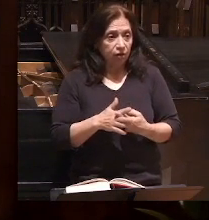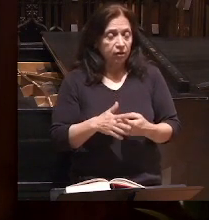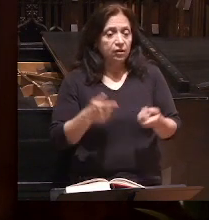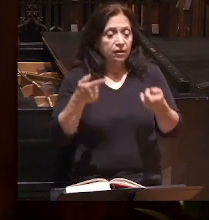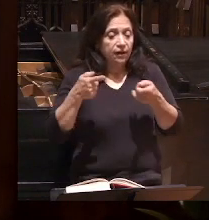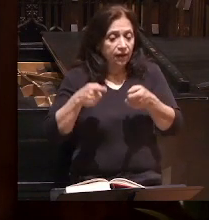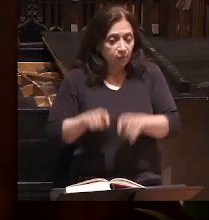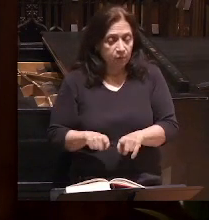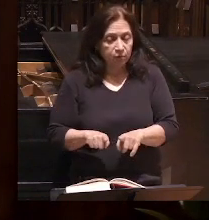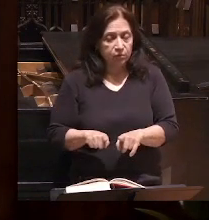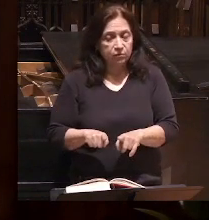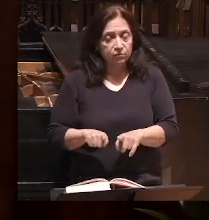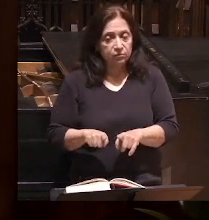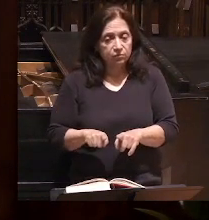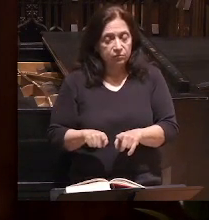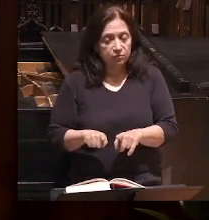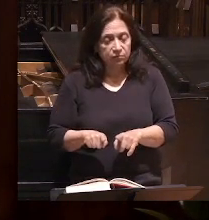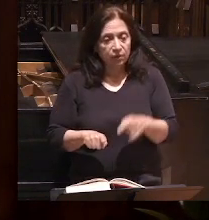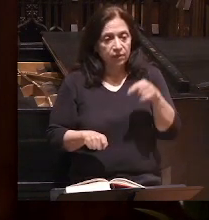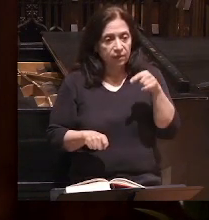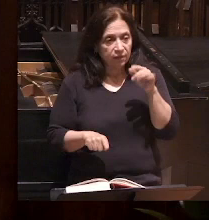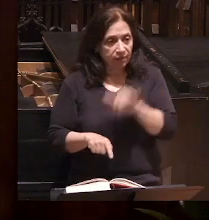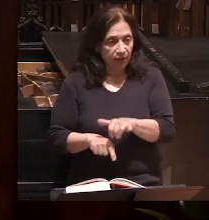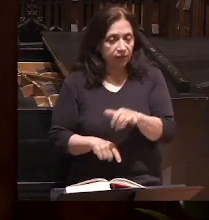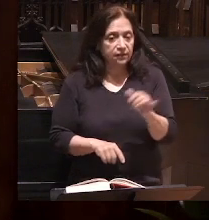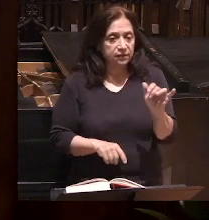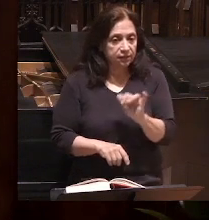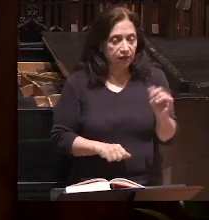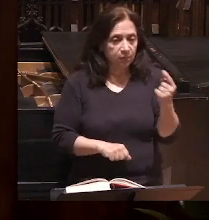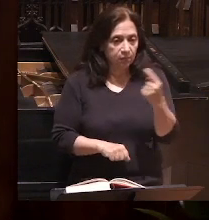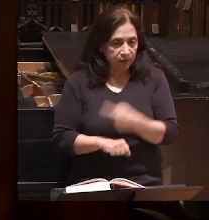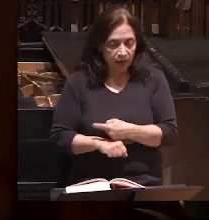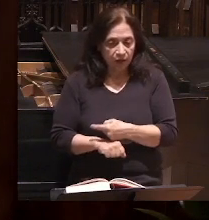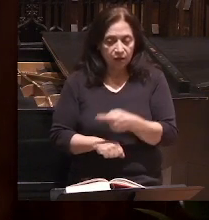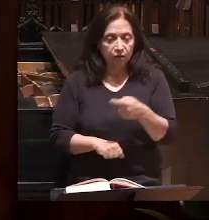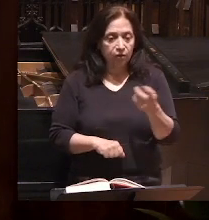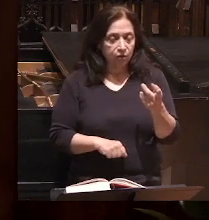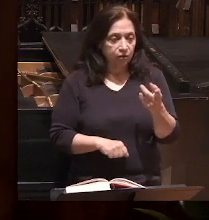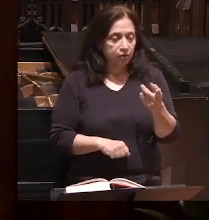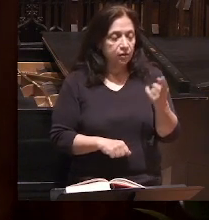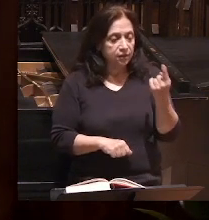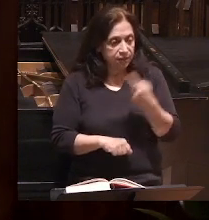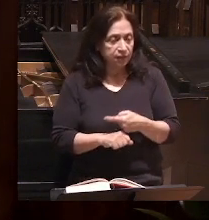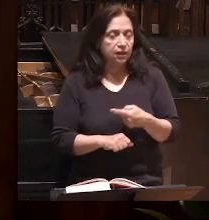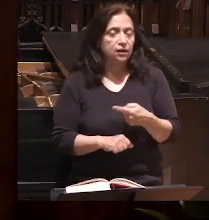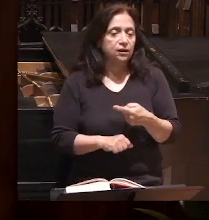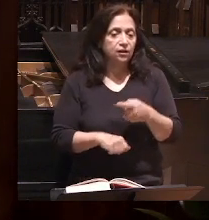story took place on that same day. On the day in which early in the